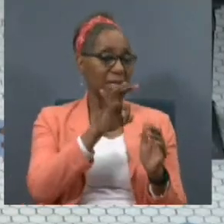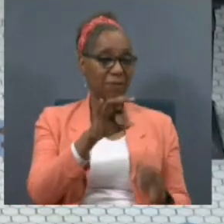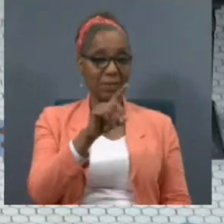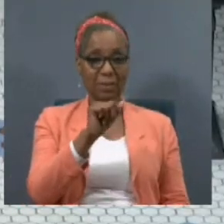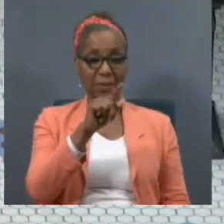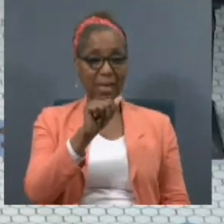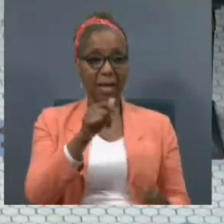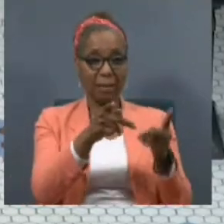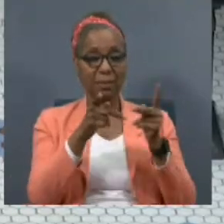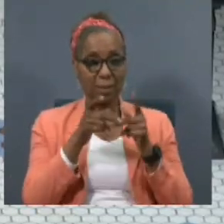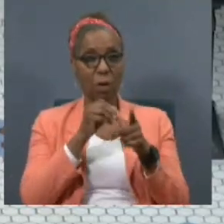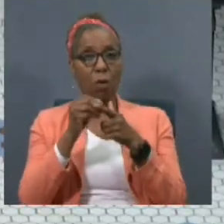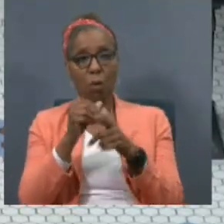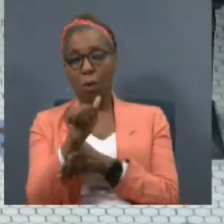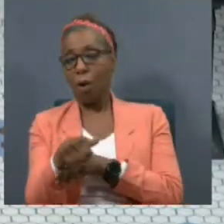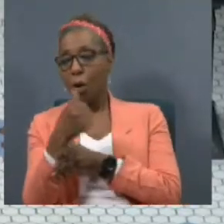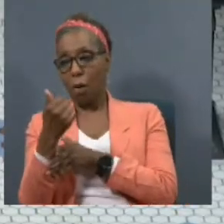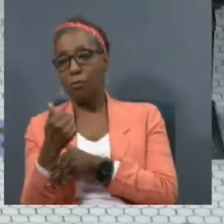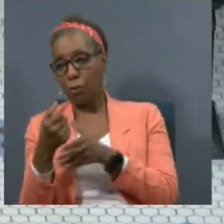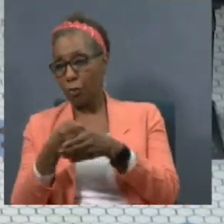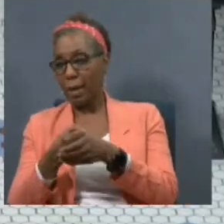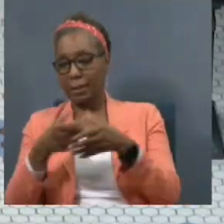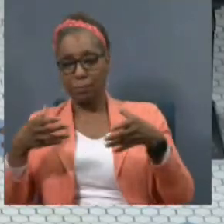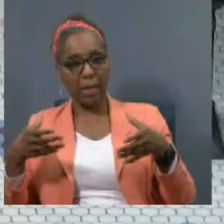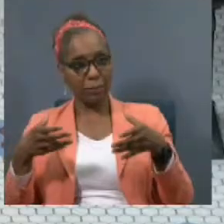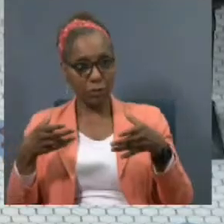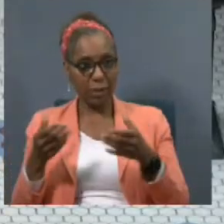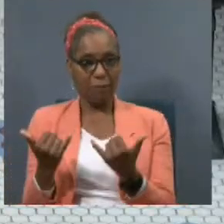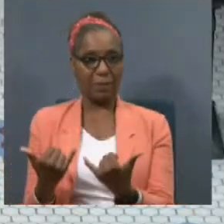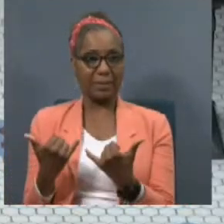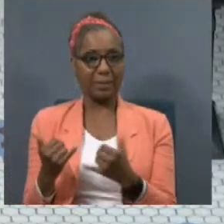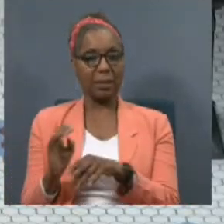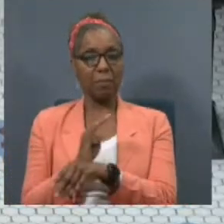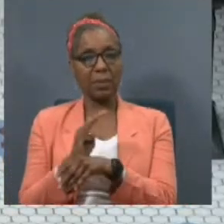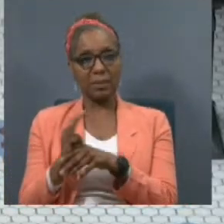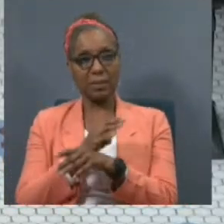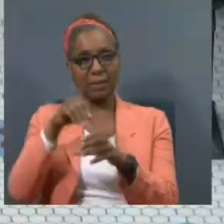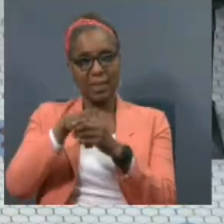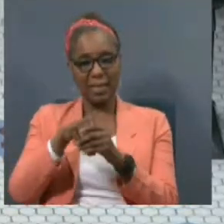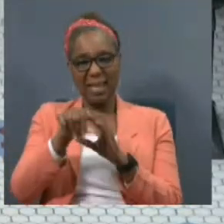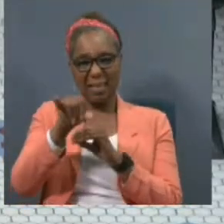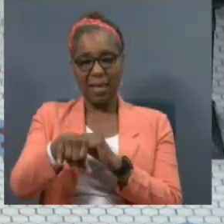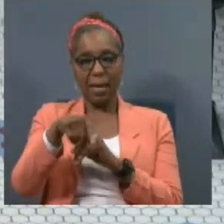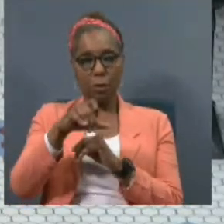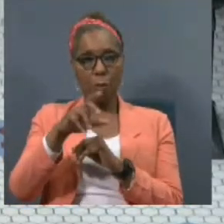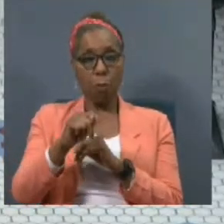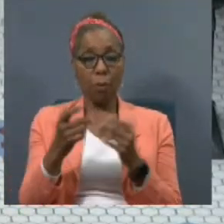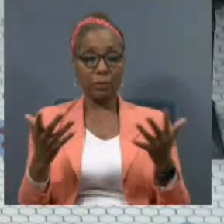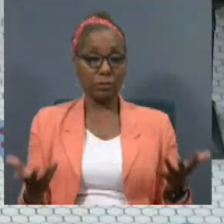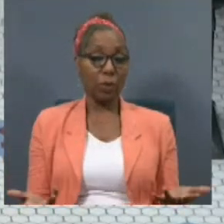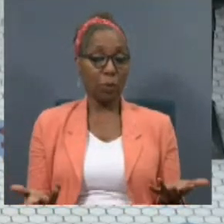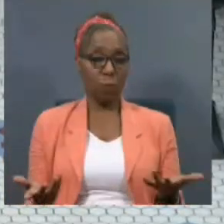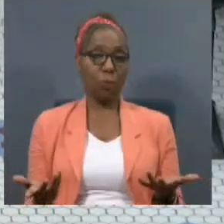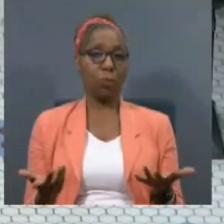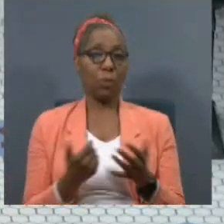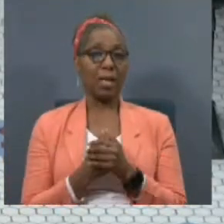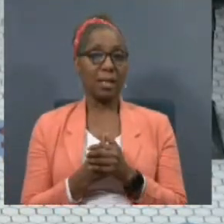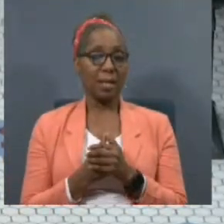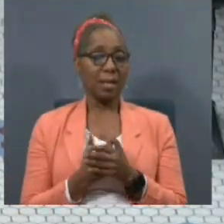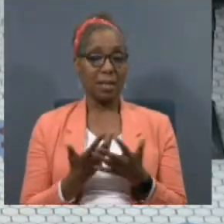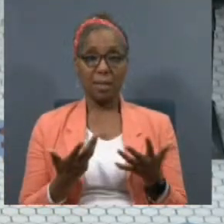center or some other expansion of existing businesses within the port. So